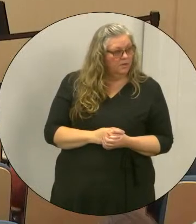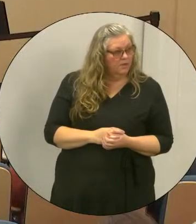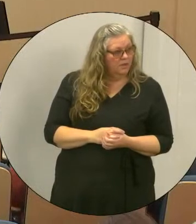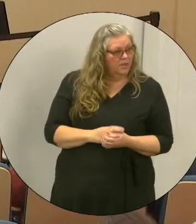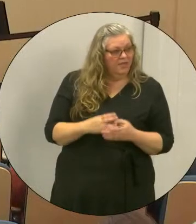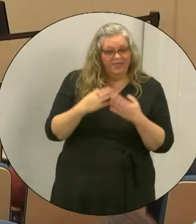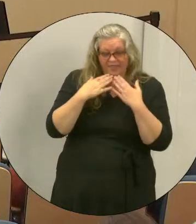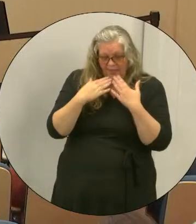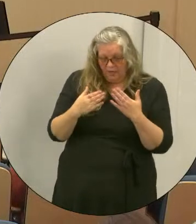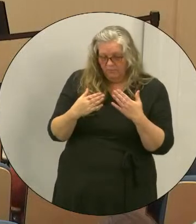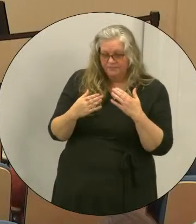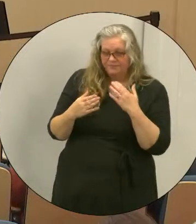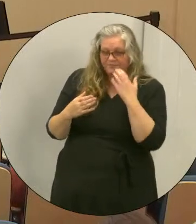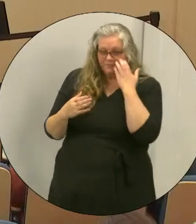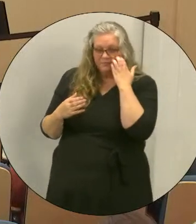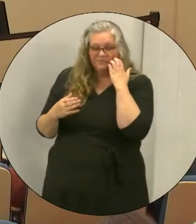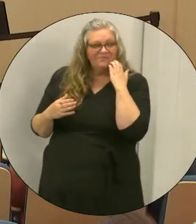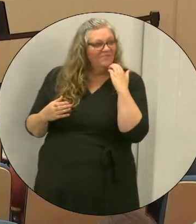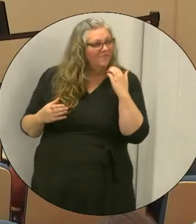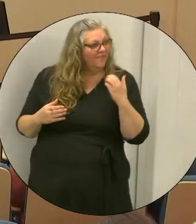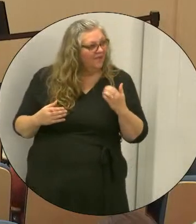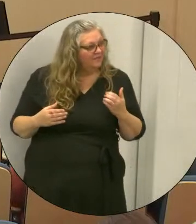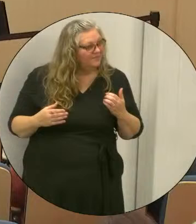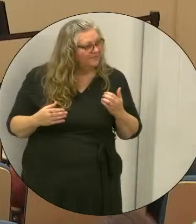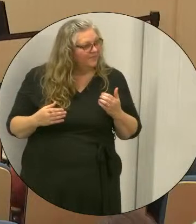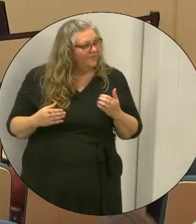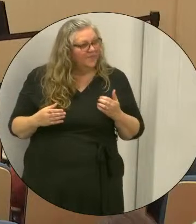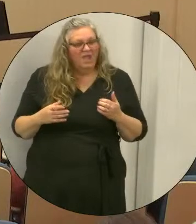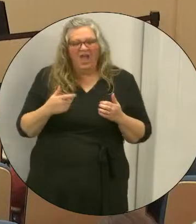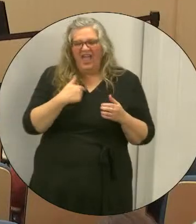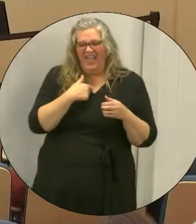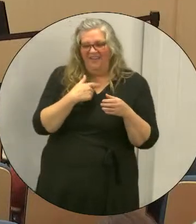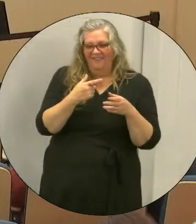our interim board counsel.